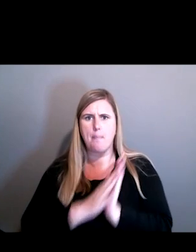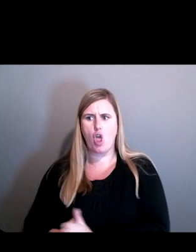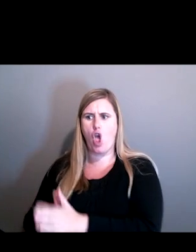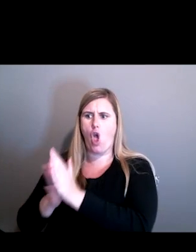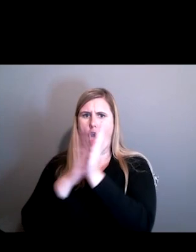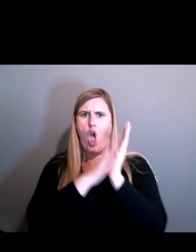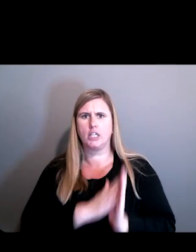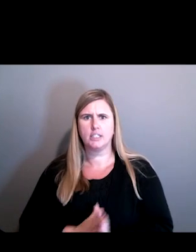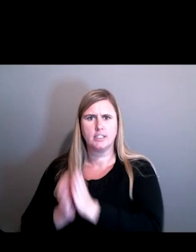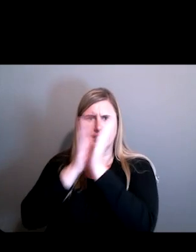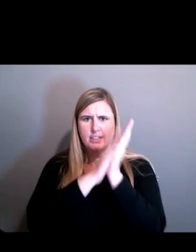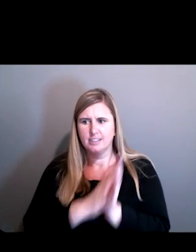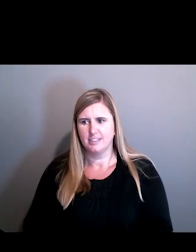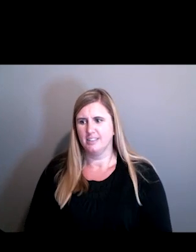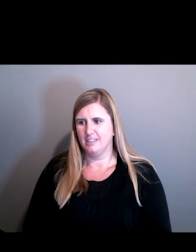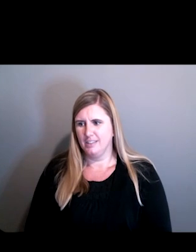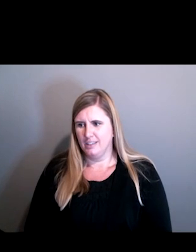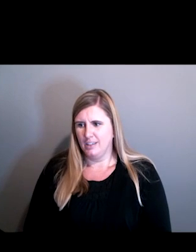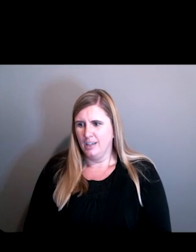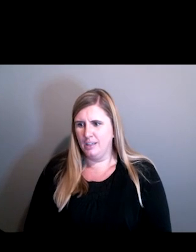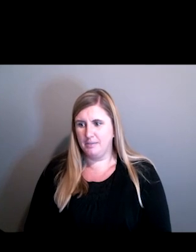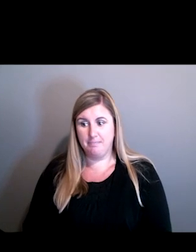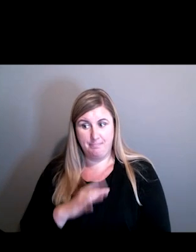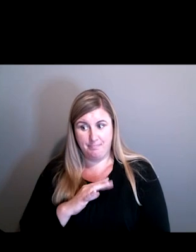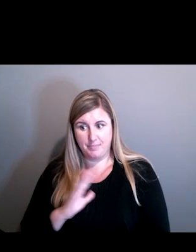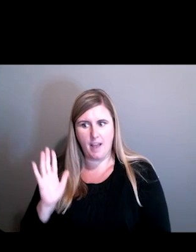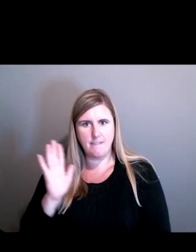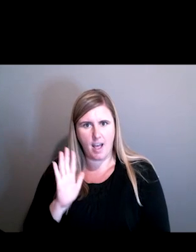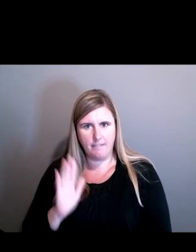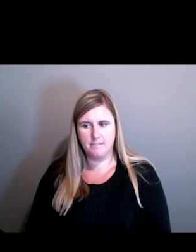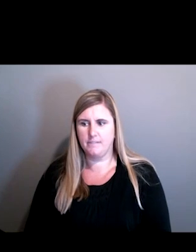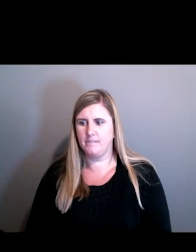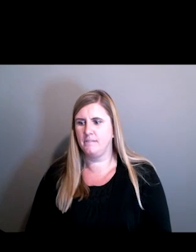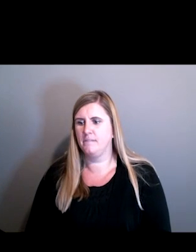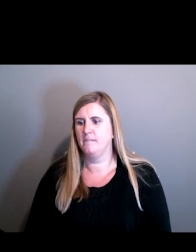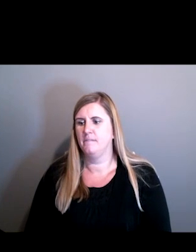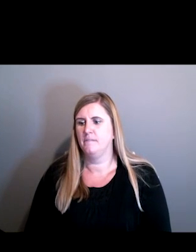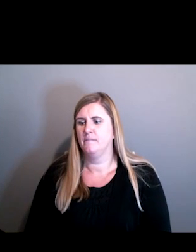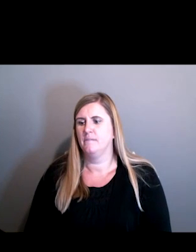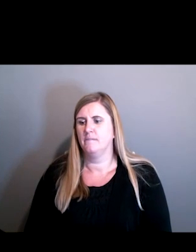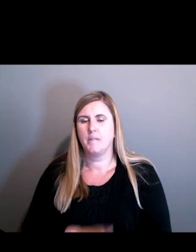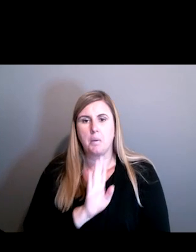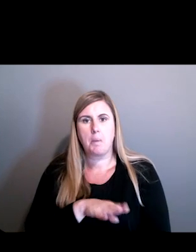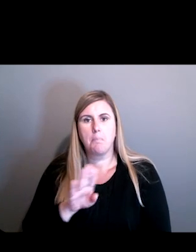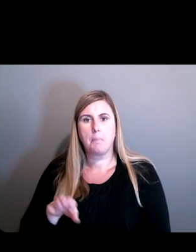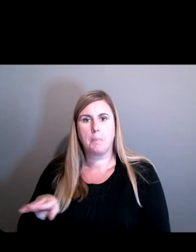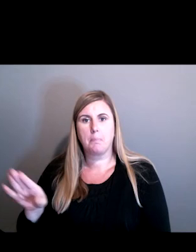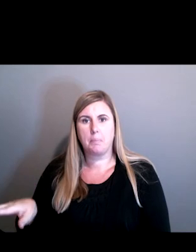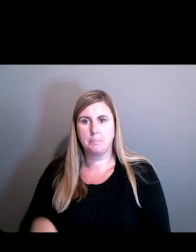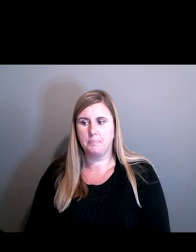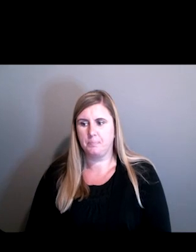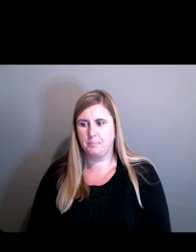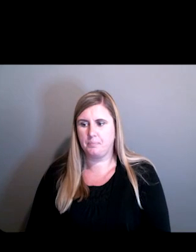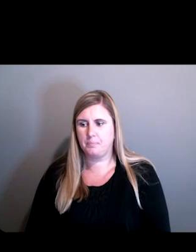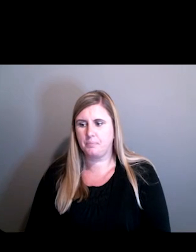Here's a round of applause for Lou. Very nice. High five. Let's put